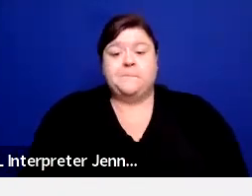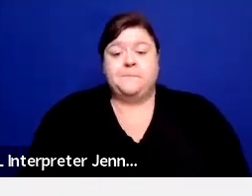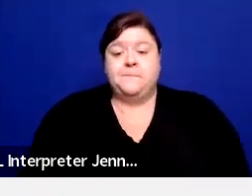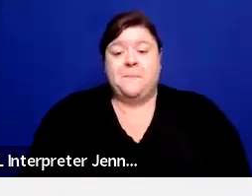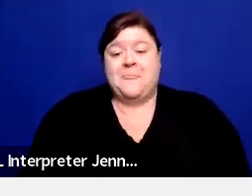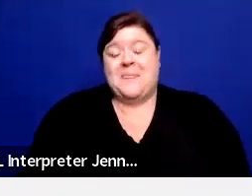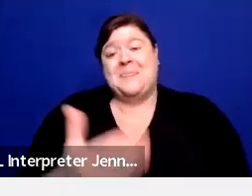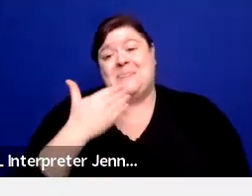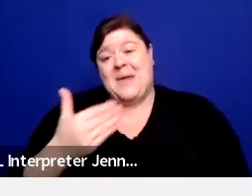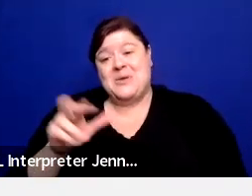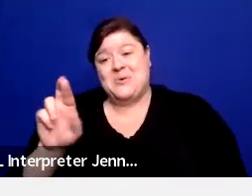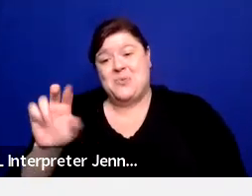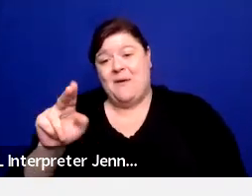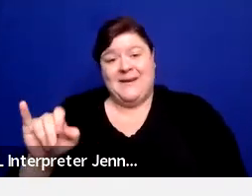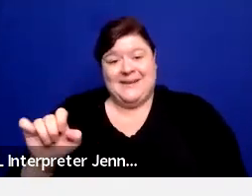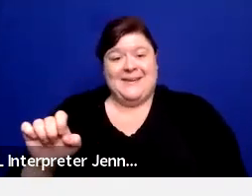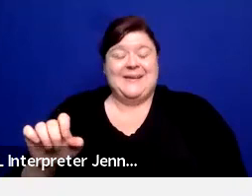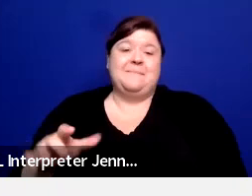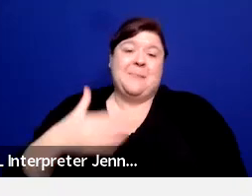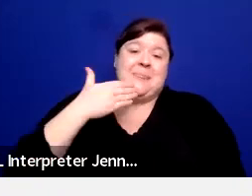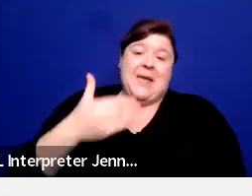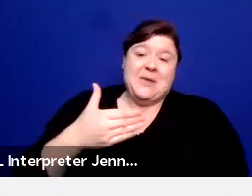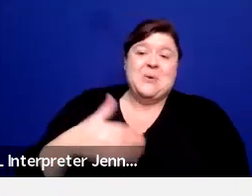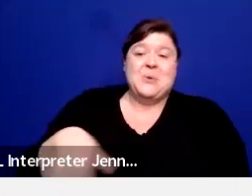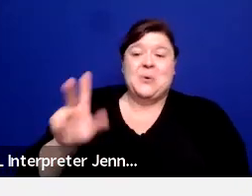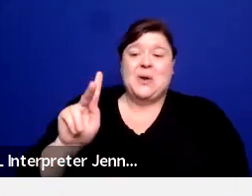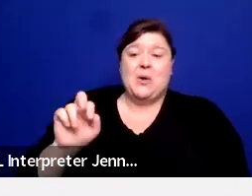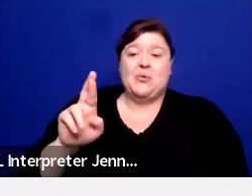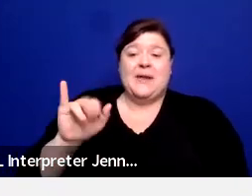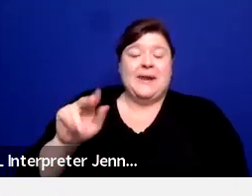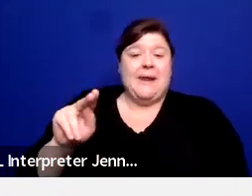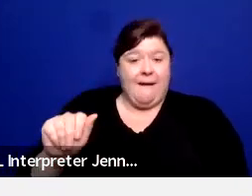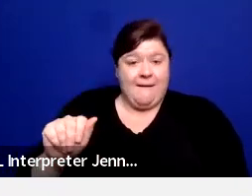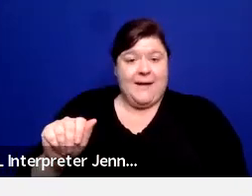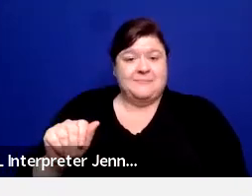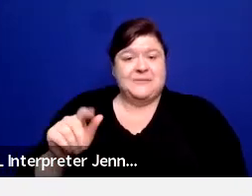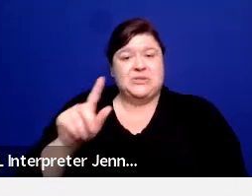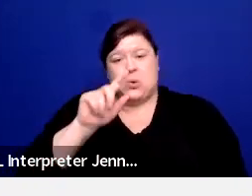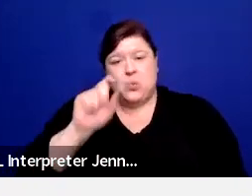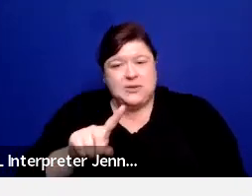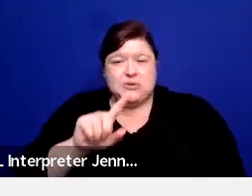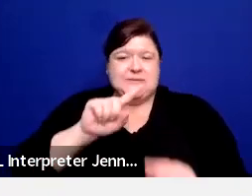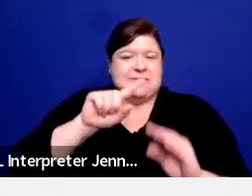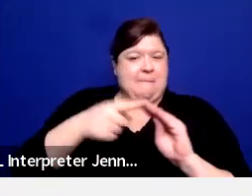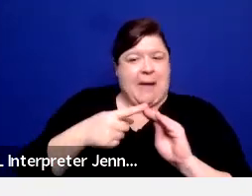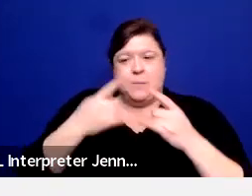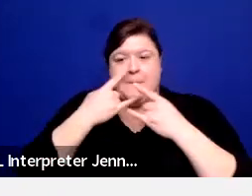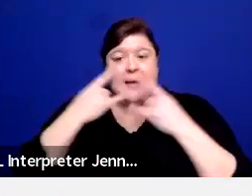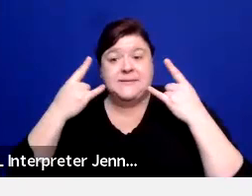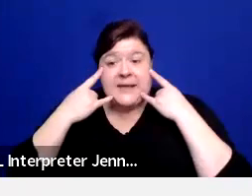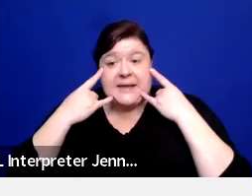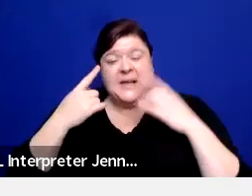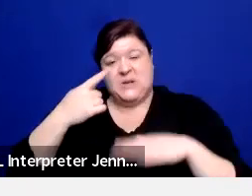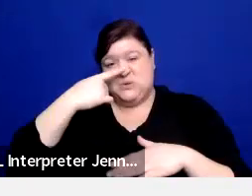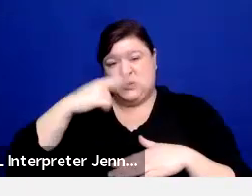Thank you, Ronnie. Thank you, Karina. So there's questions about masking. Could you